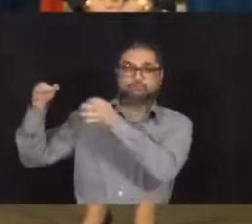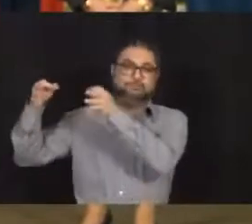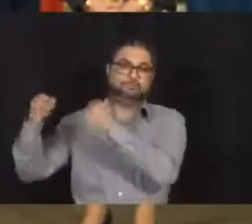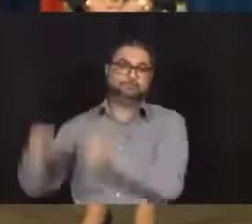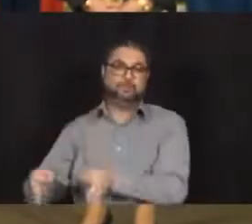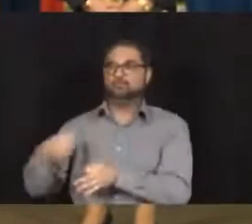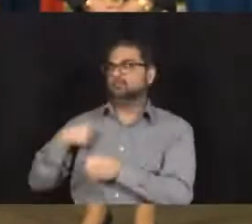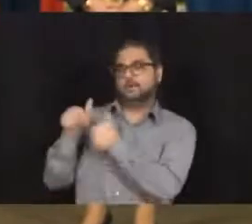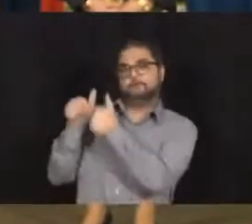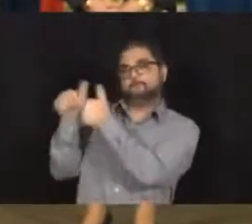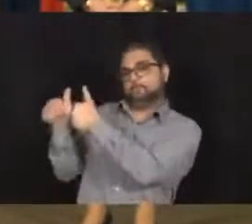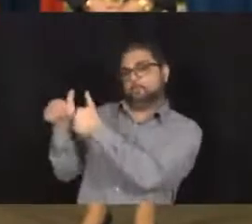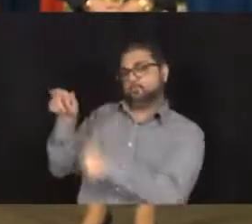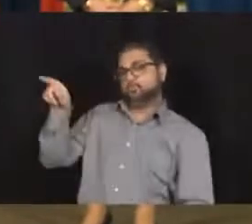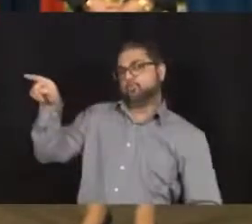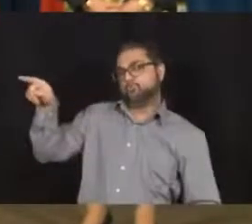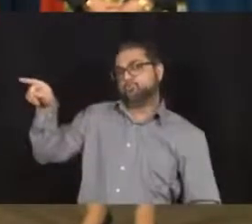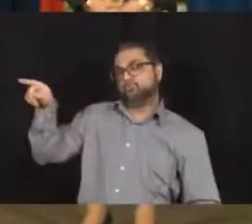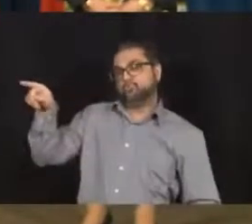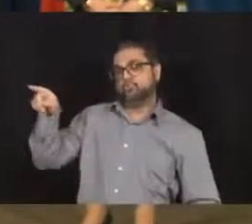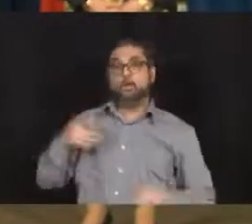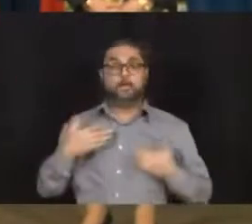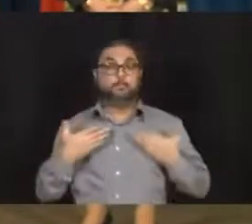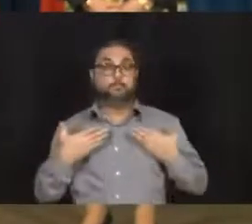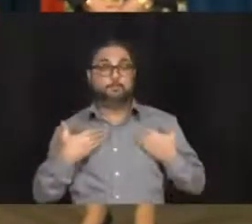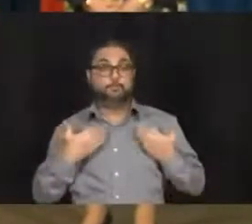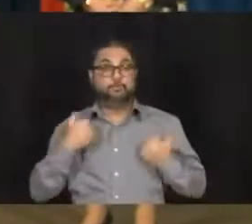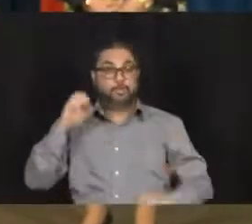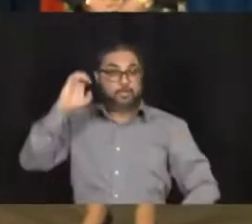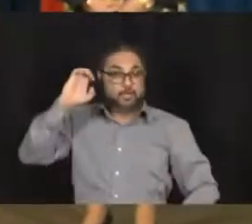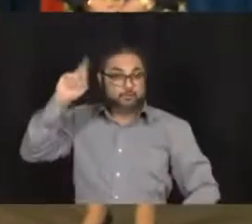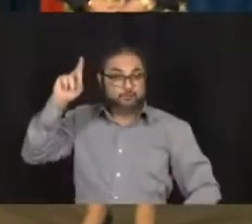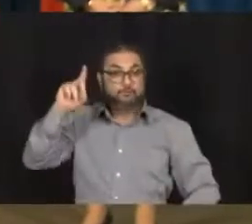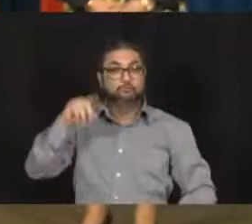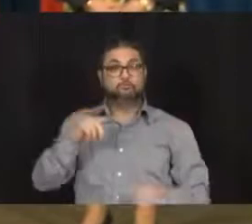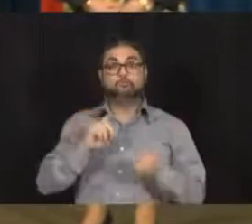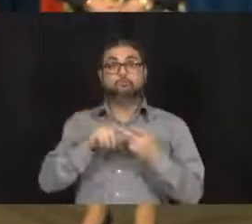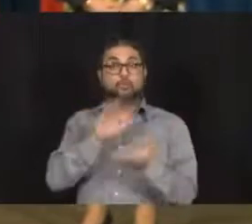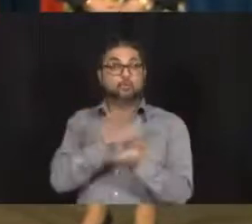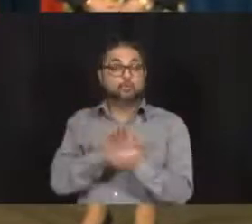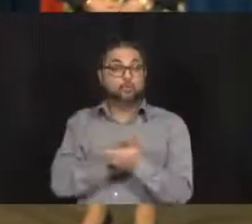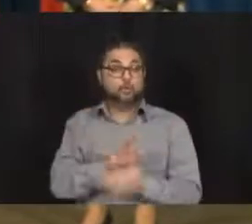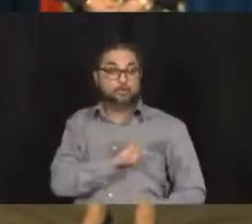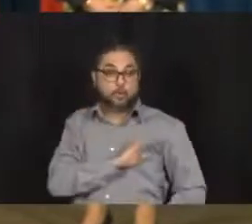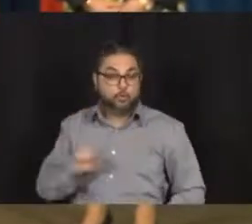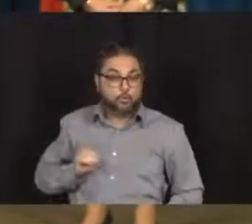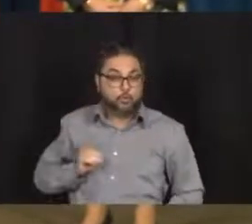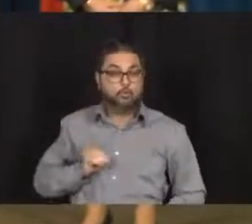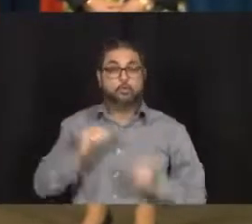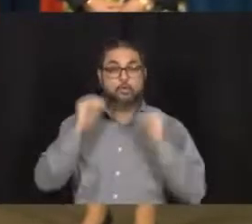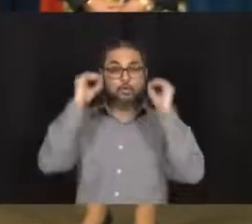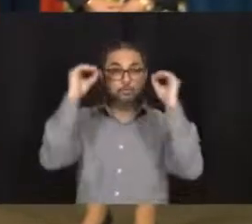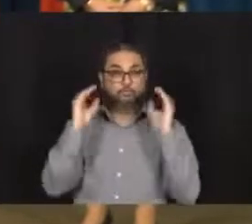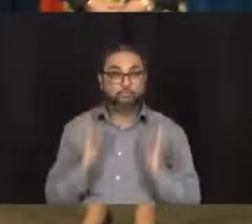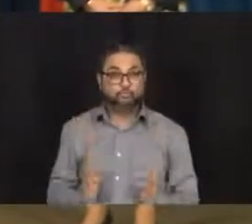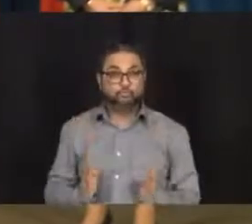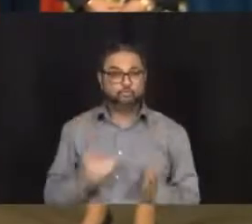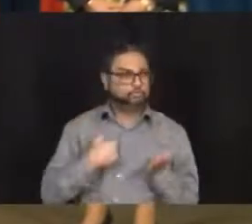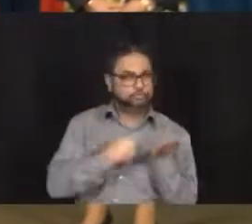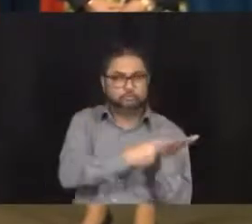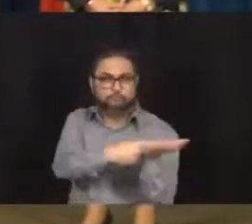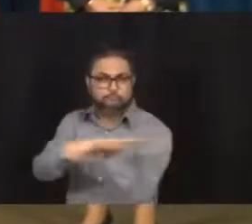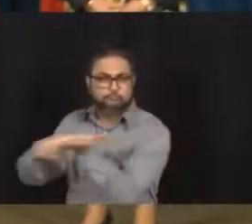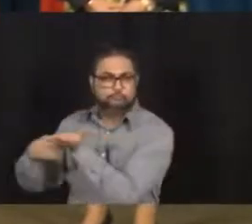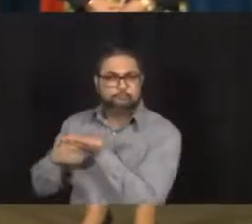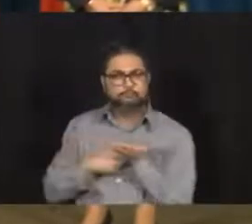with our Minister of Education, along with school board, school trustees, teachers as well. It's absolutely critical. We speak